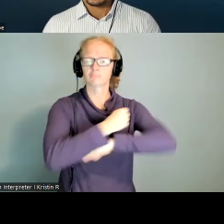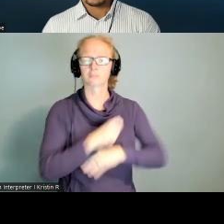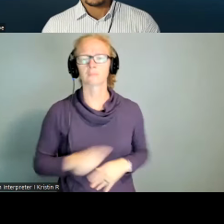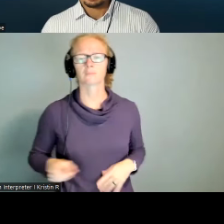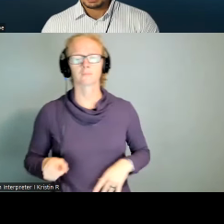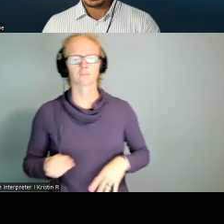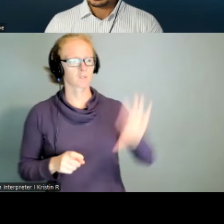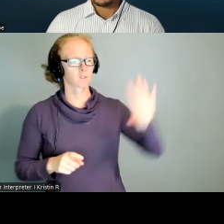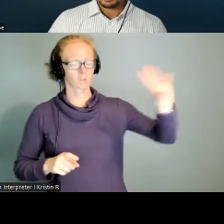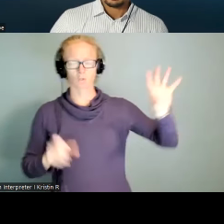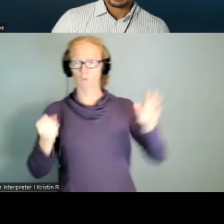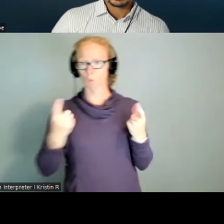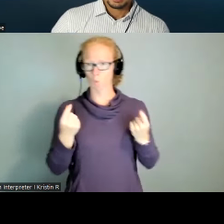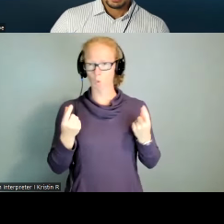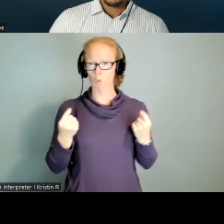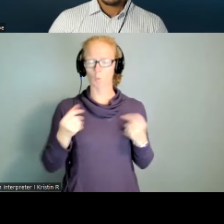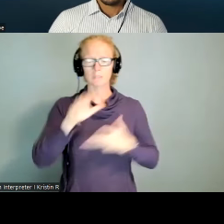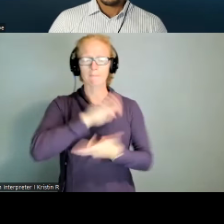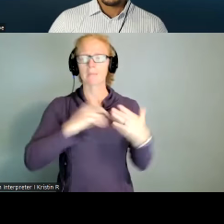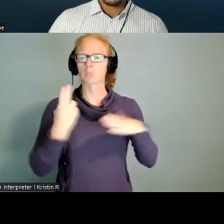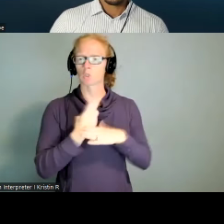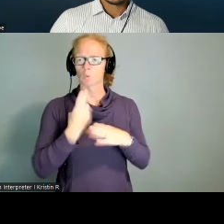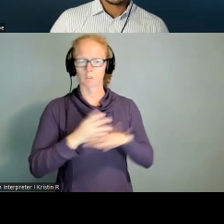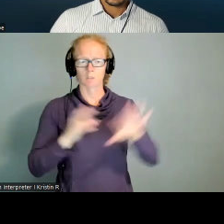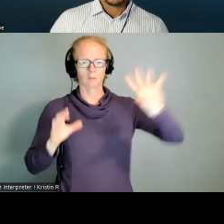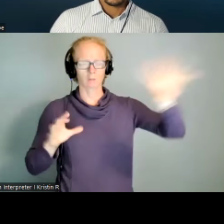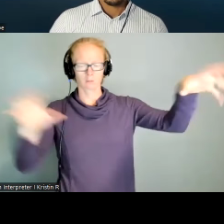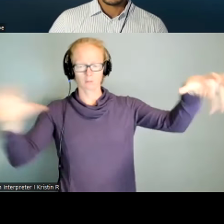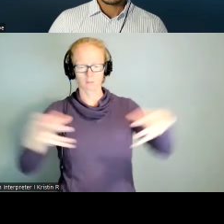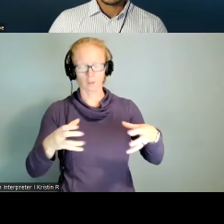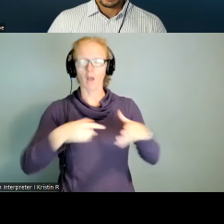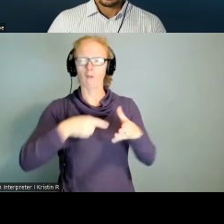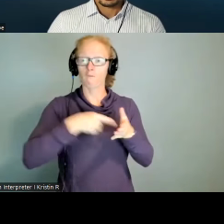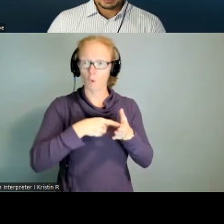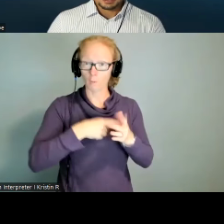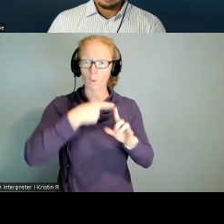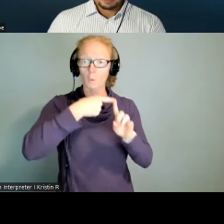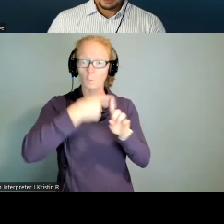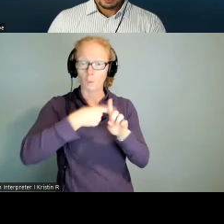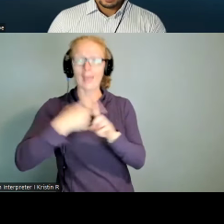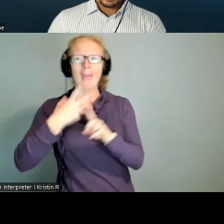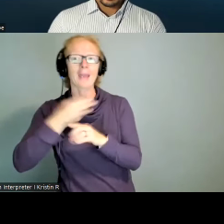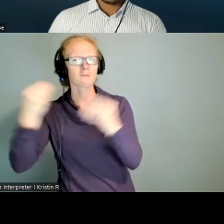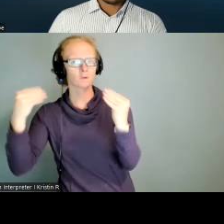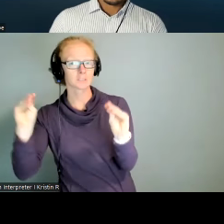create a mixed-use development with affordable for sale and rental housing.